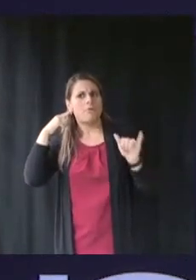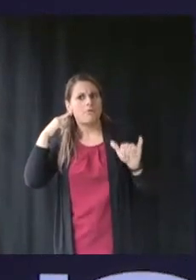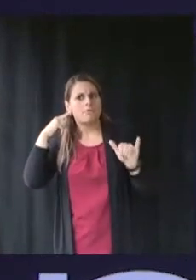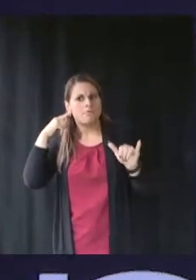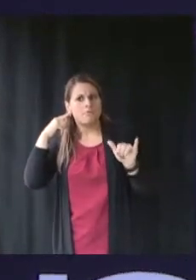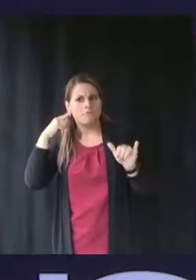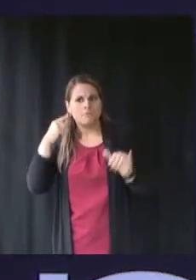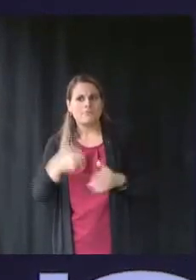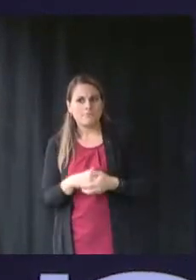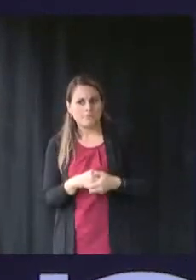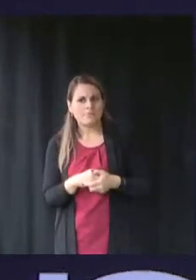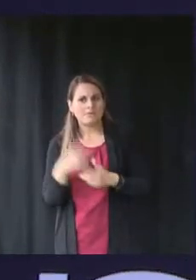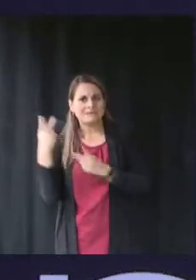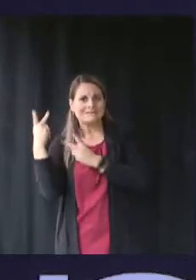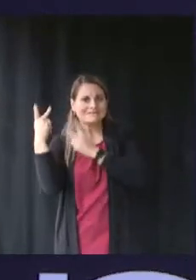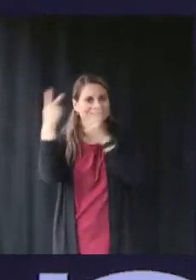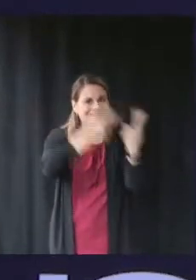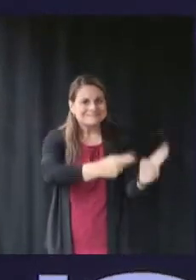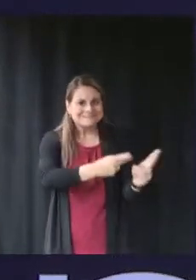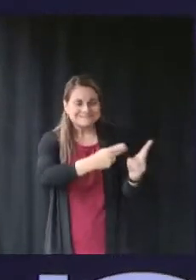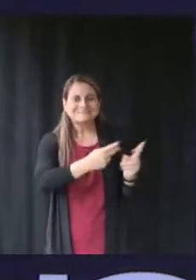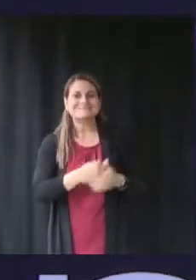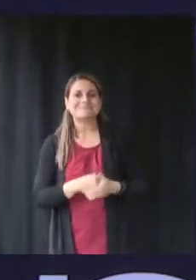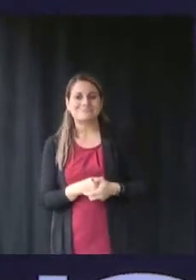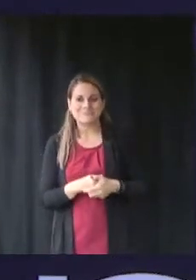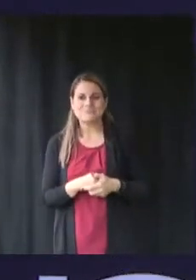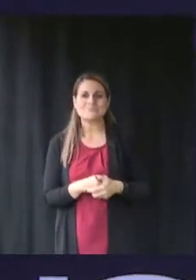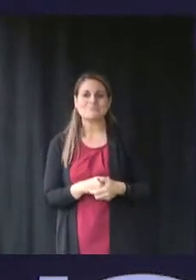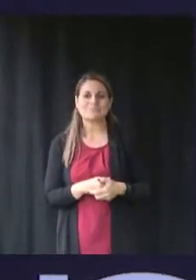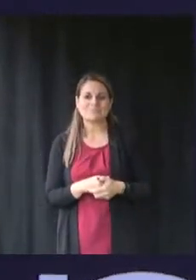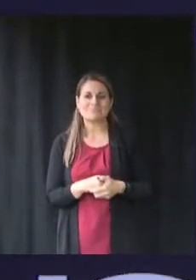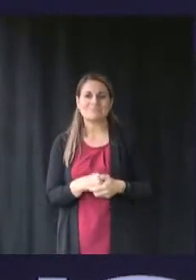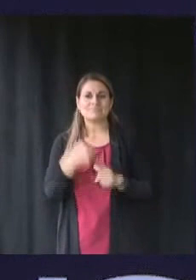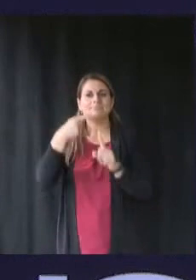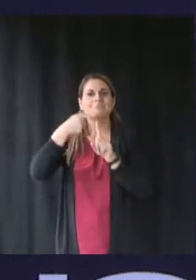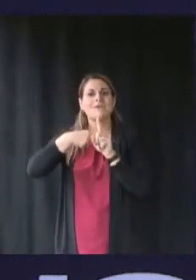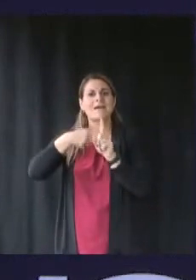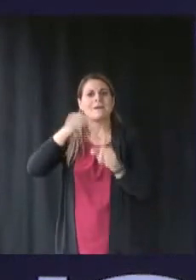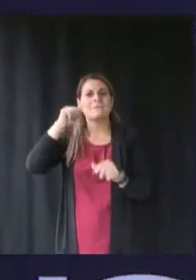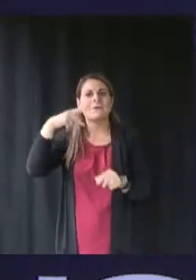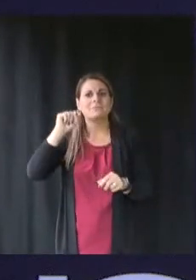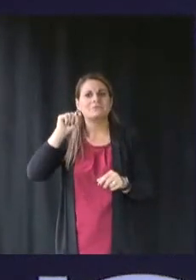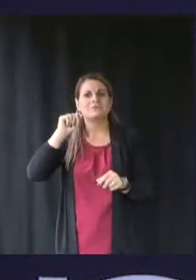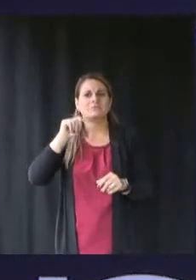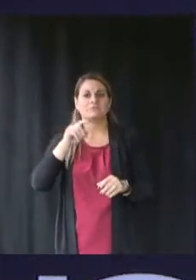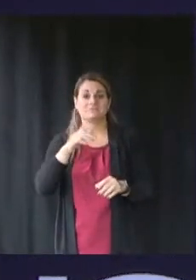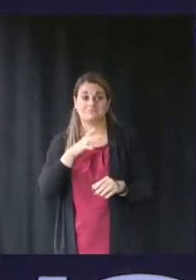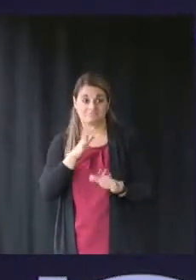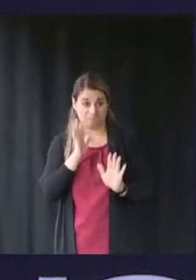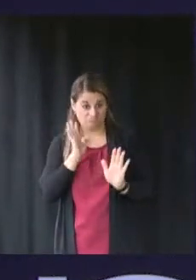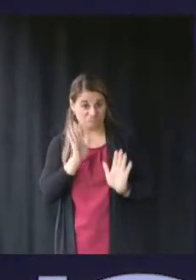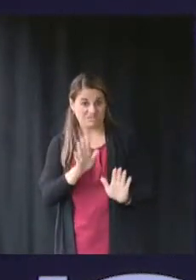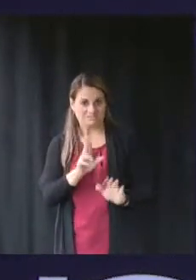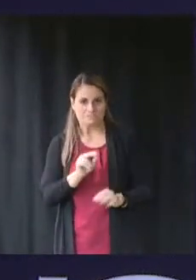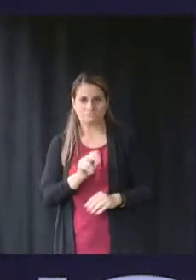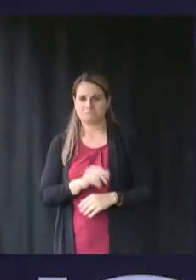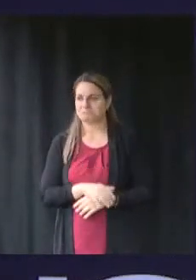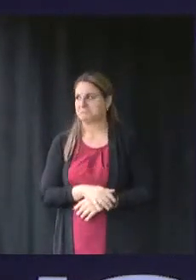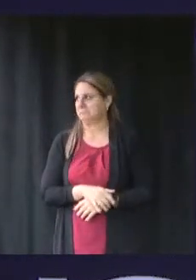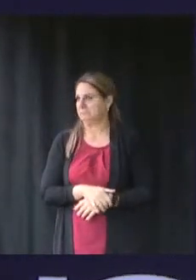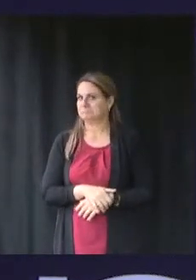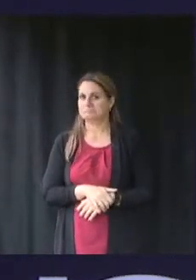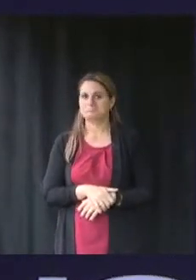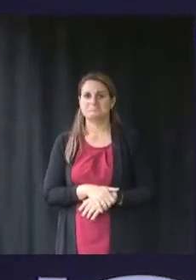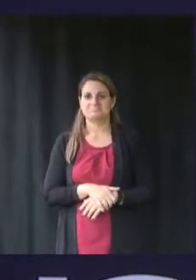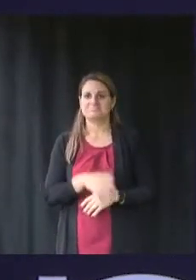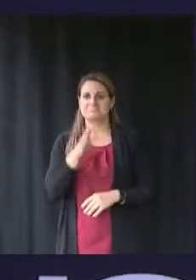with him, and the apartment he rented was less than ideal. And the whole thing had to be painted. My brother